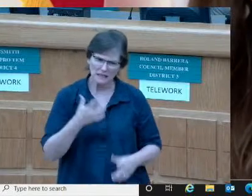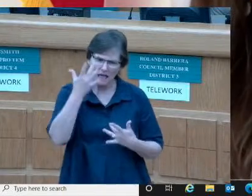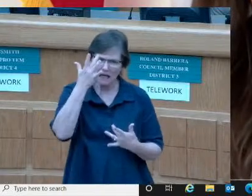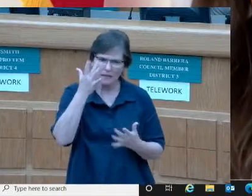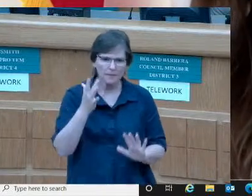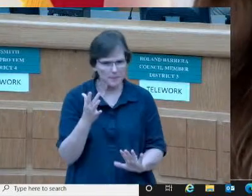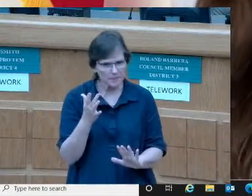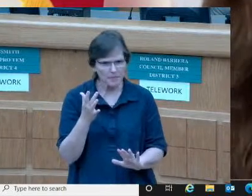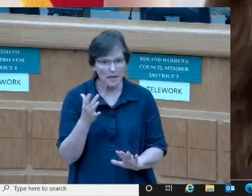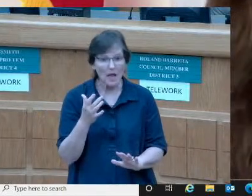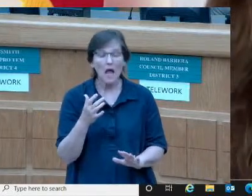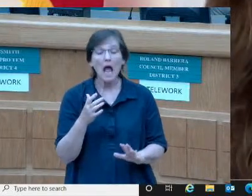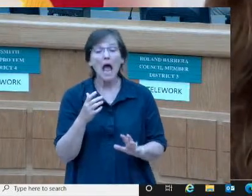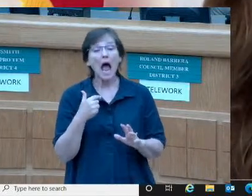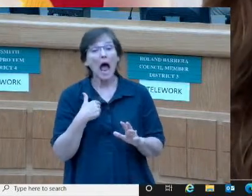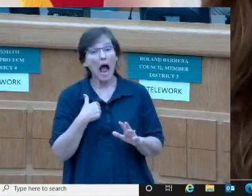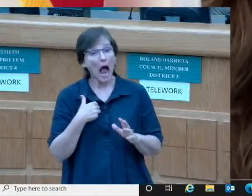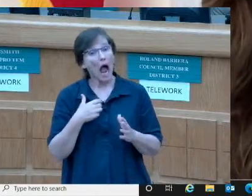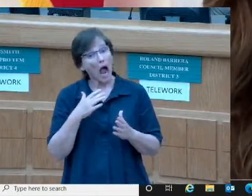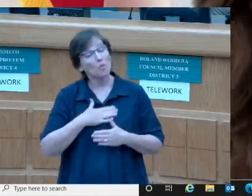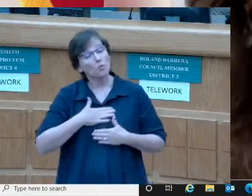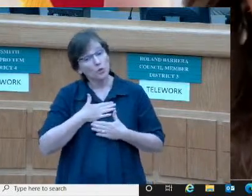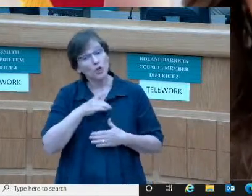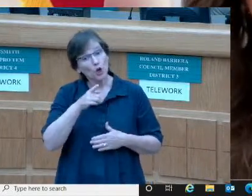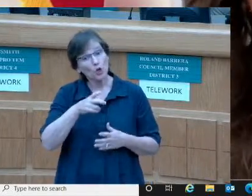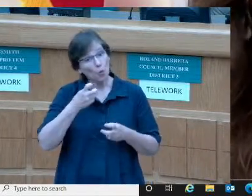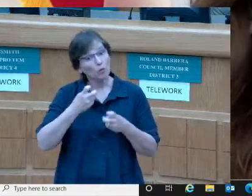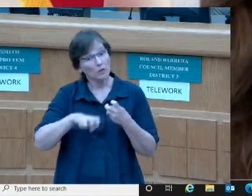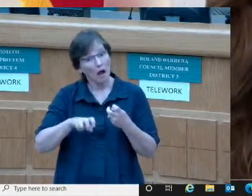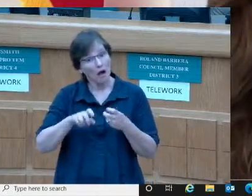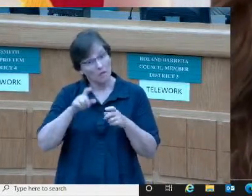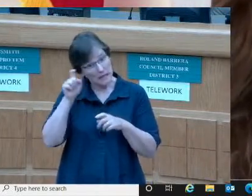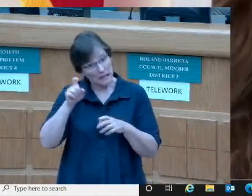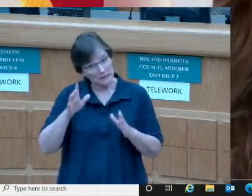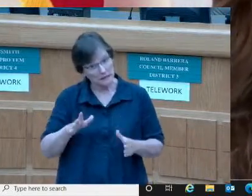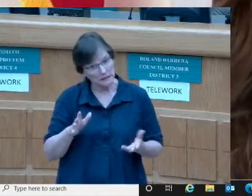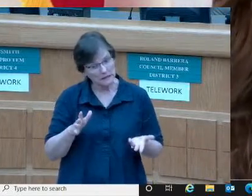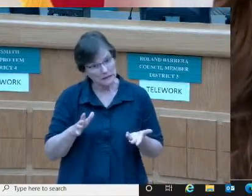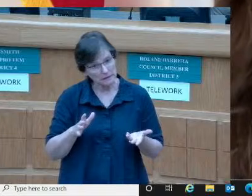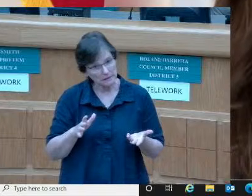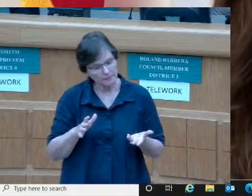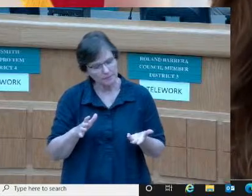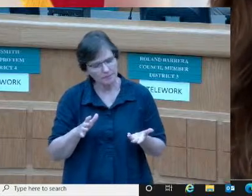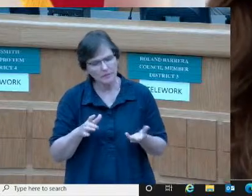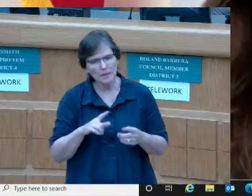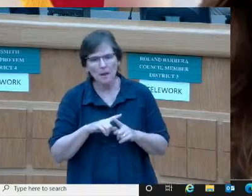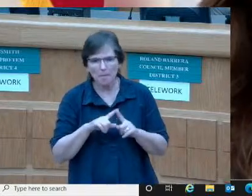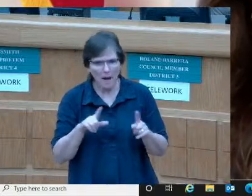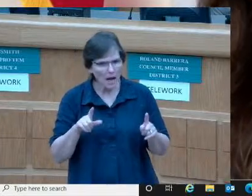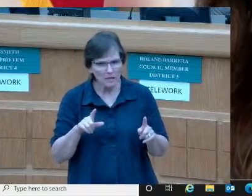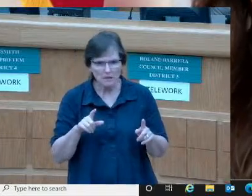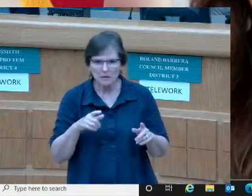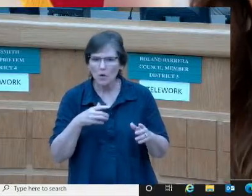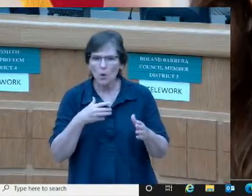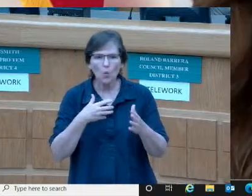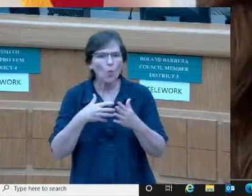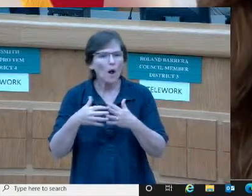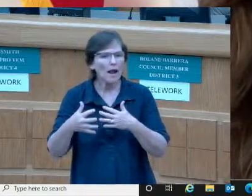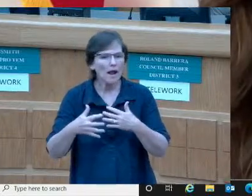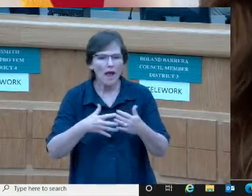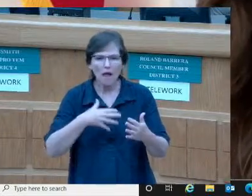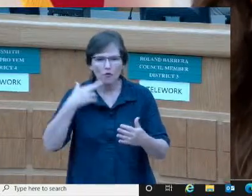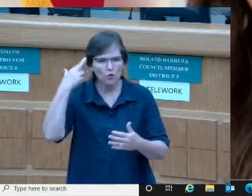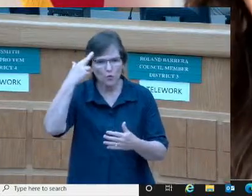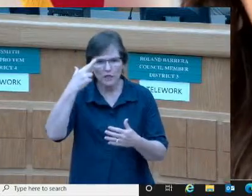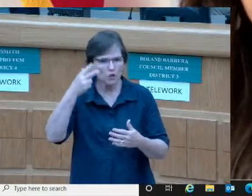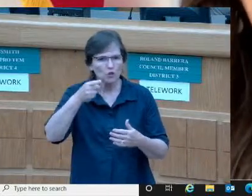that I appreciate your toughness, and I think I can be tough too, but if you have any reason at all to